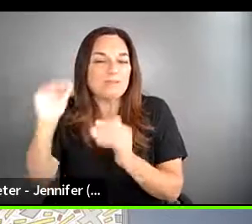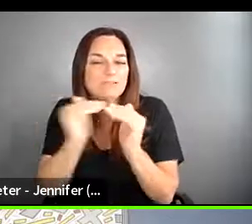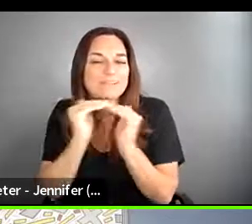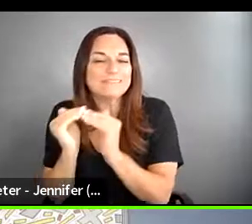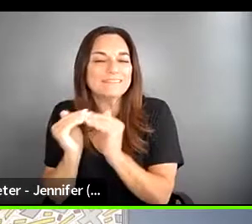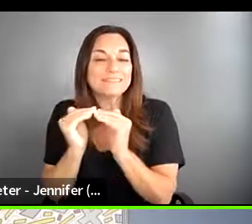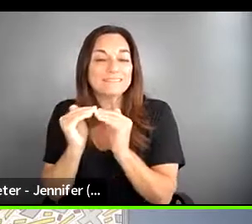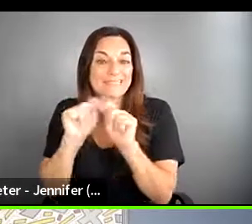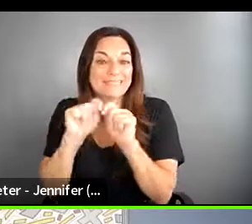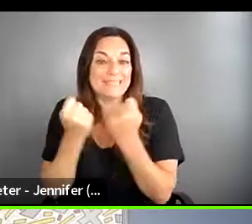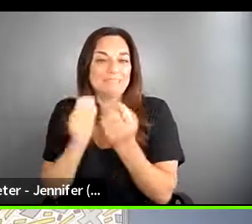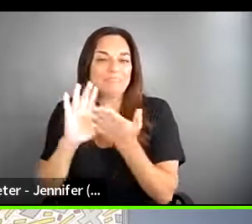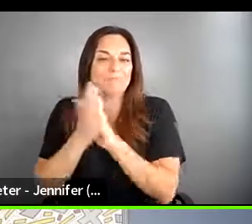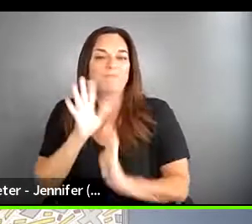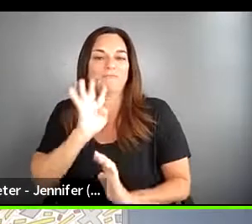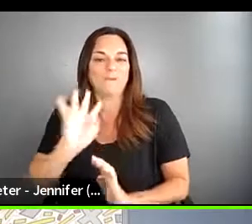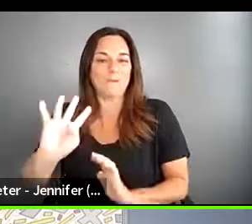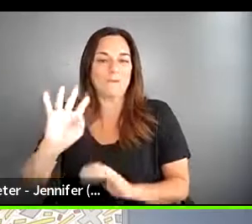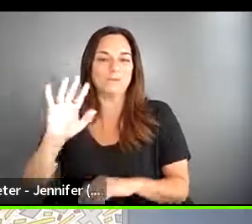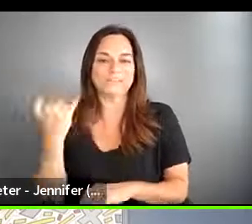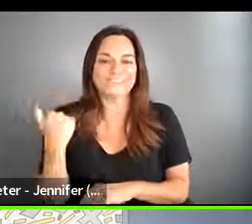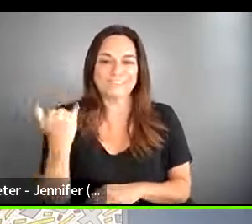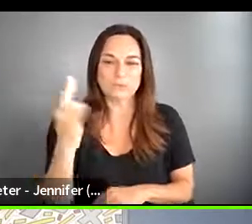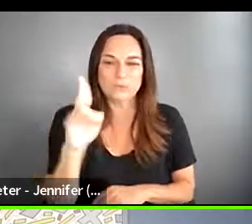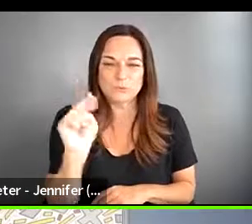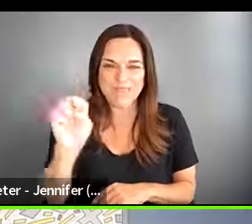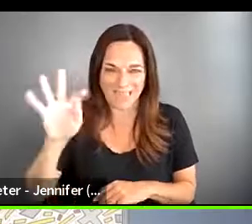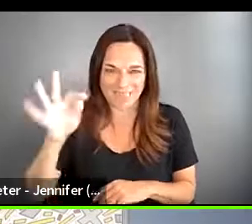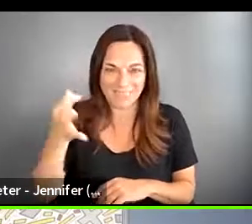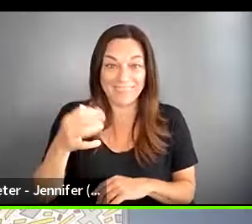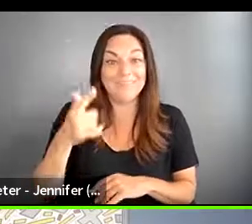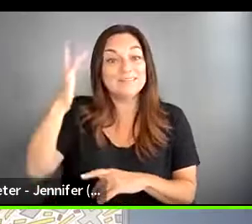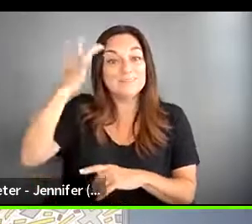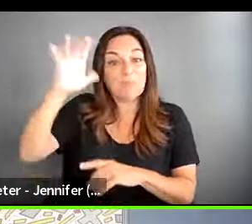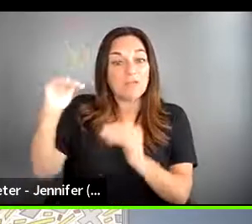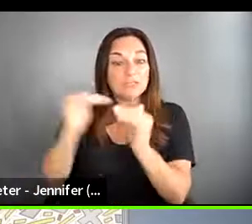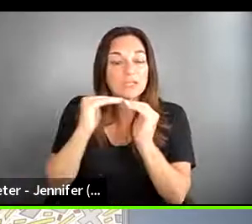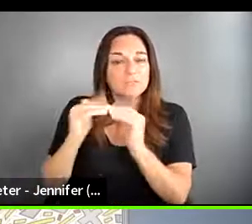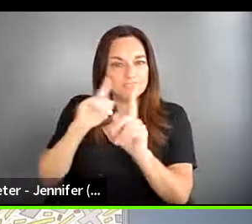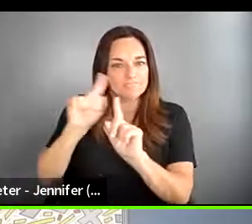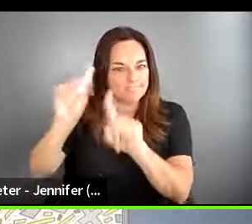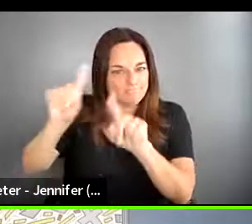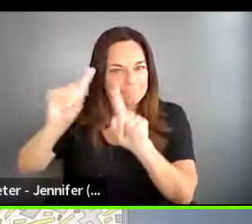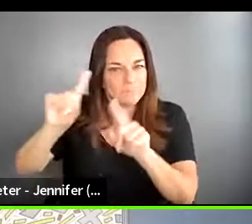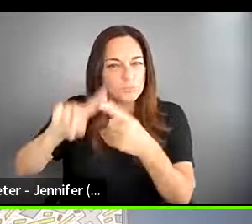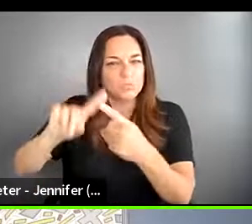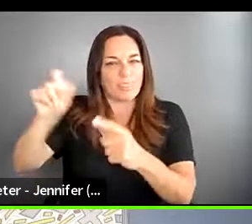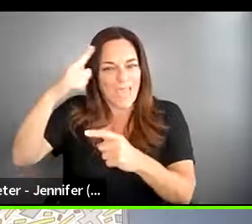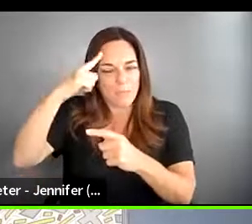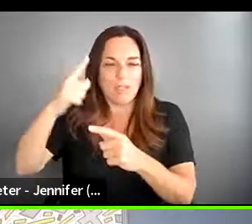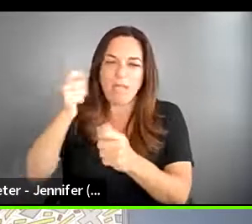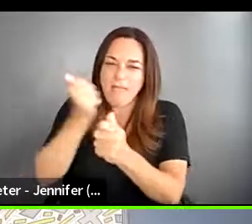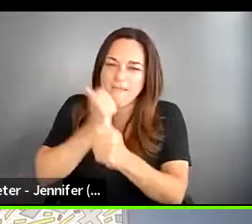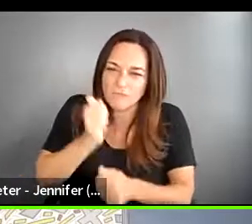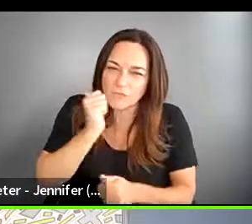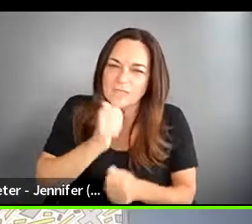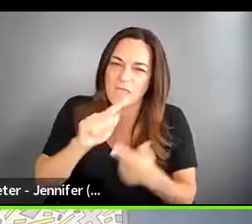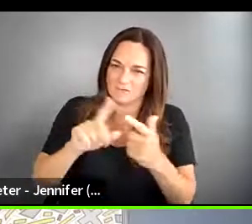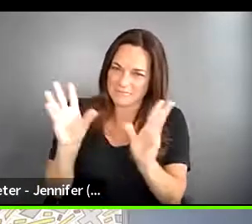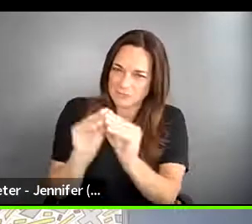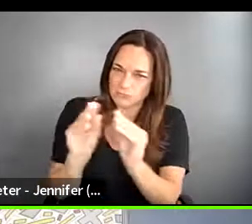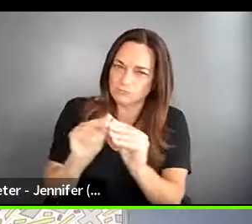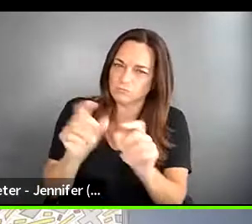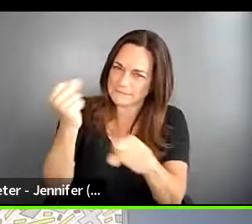June 9th. Bigger than bills is the fact that Smart Justice was at the Capitol every single day of session, fighting to make legislators